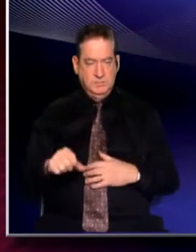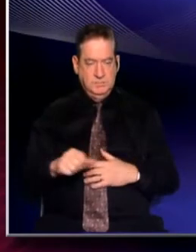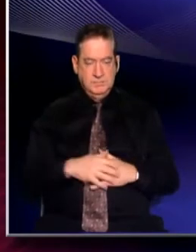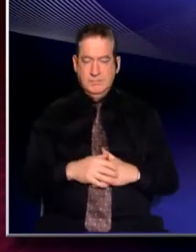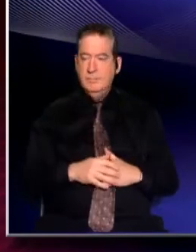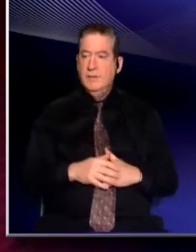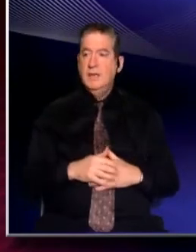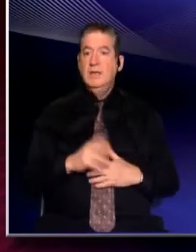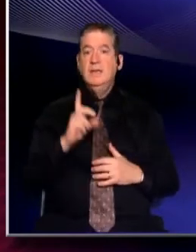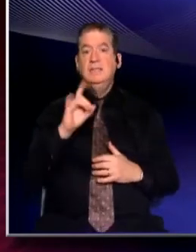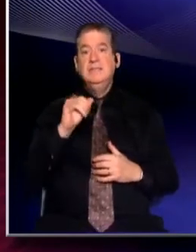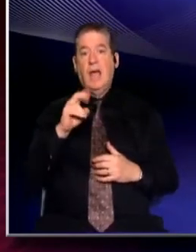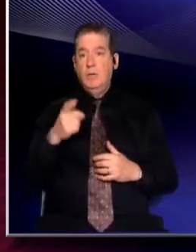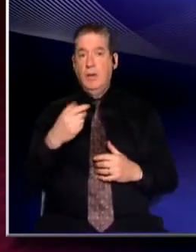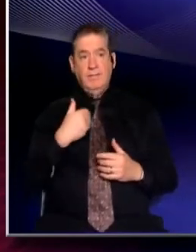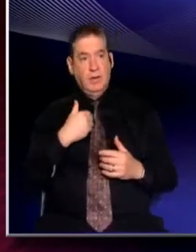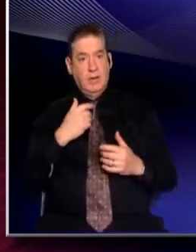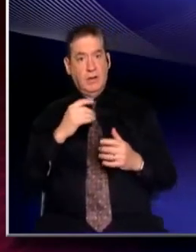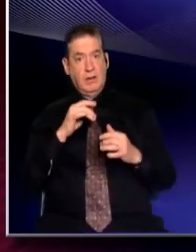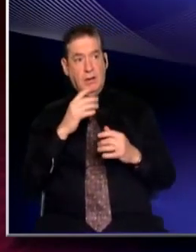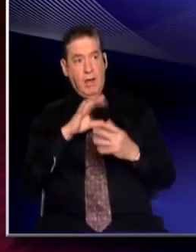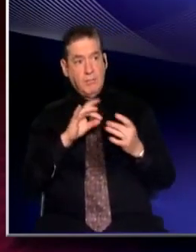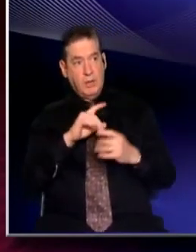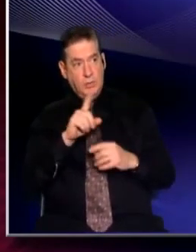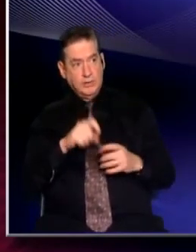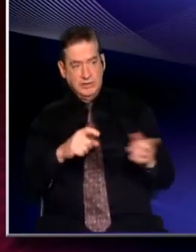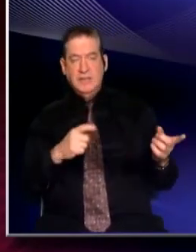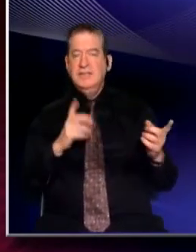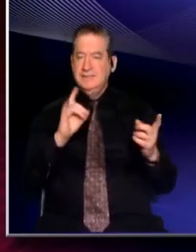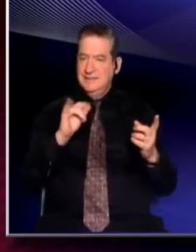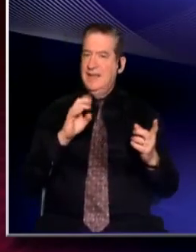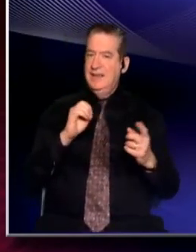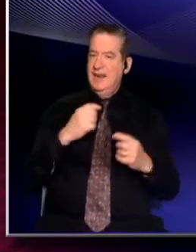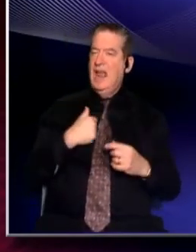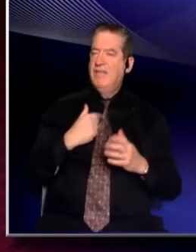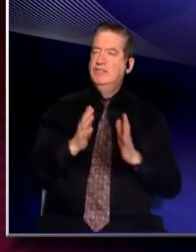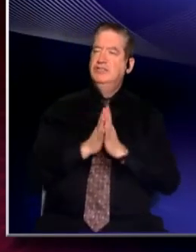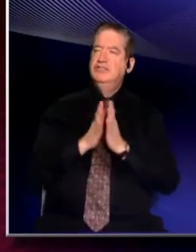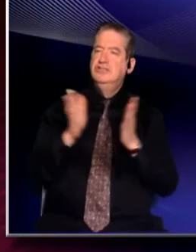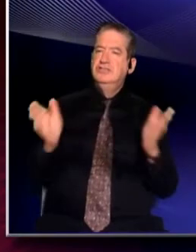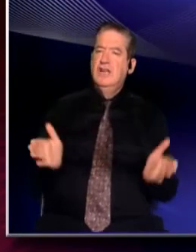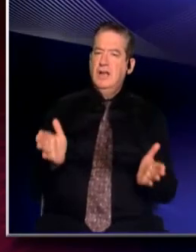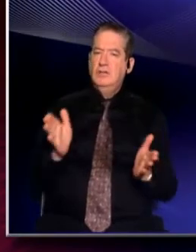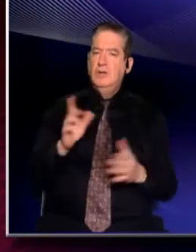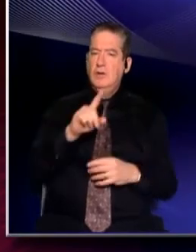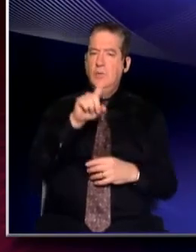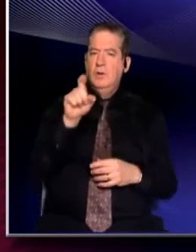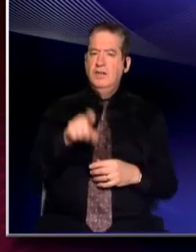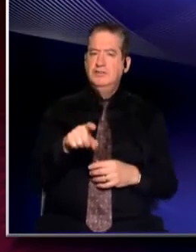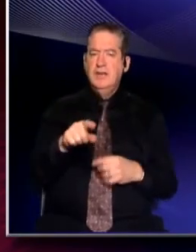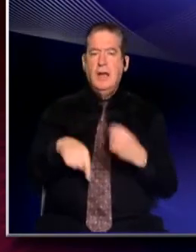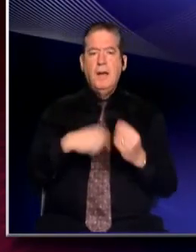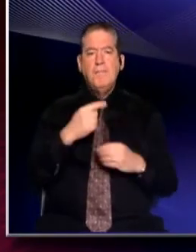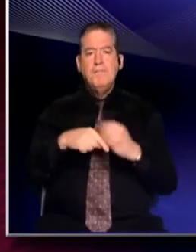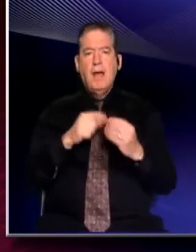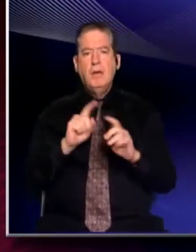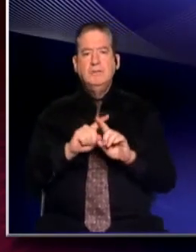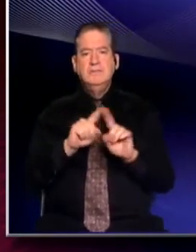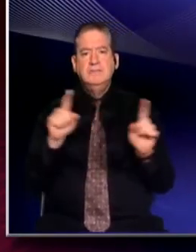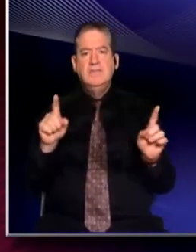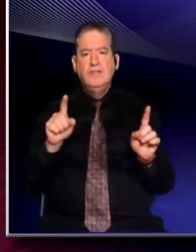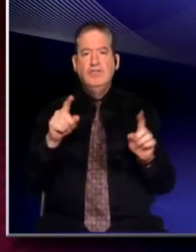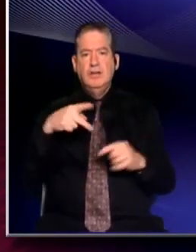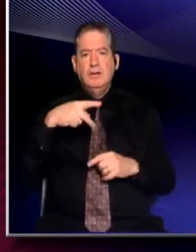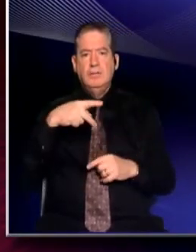Diane, did you have a comment or question? Yes, I just had a general question on the different